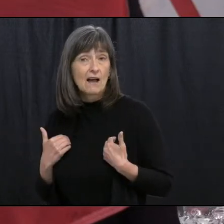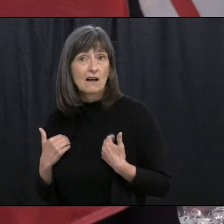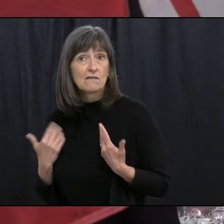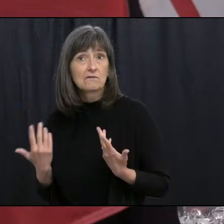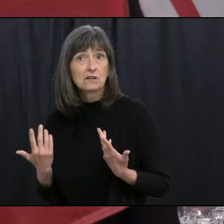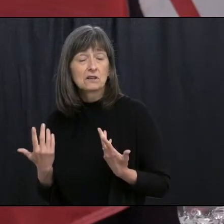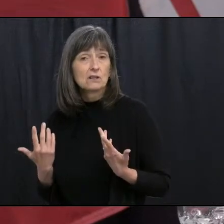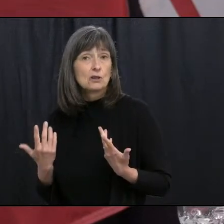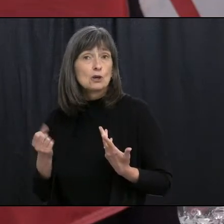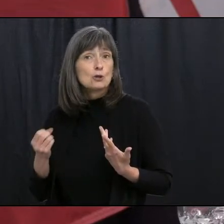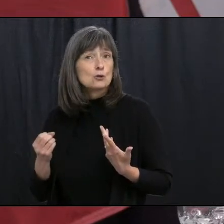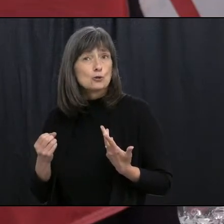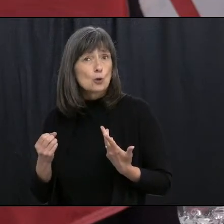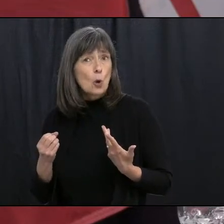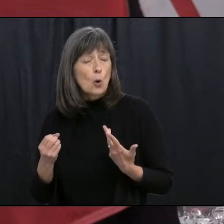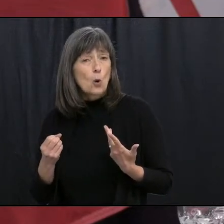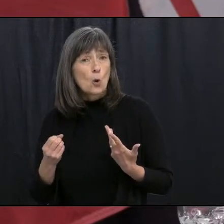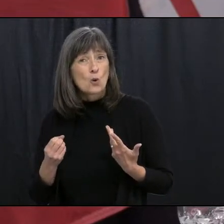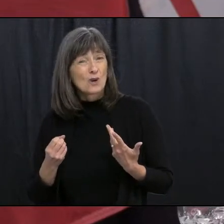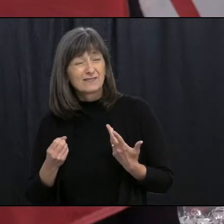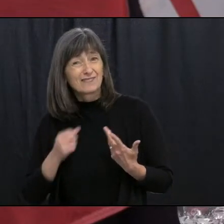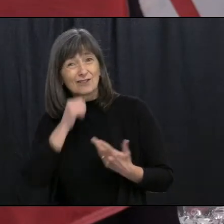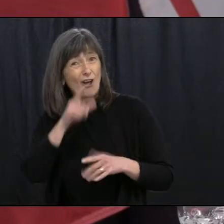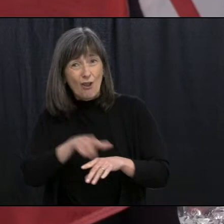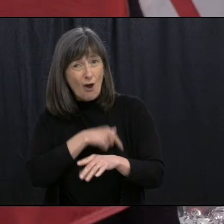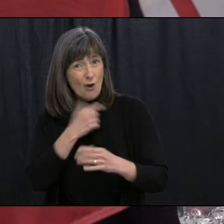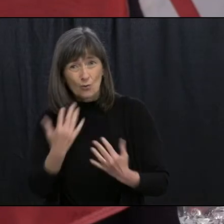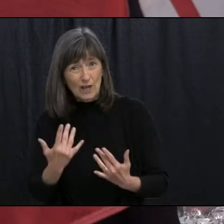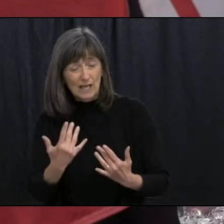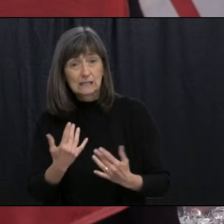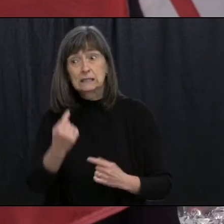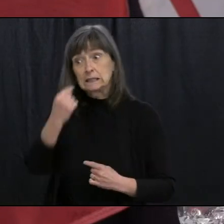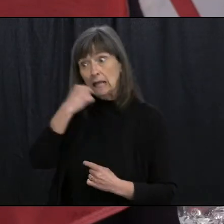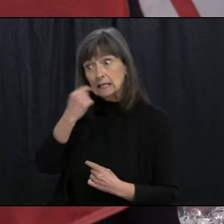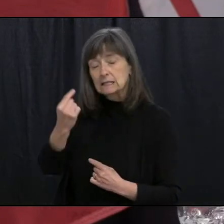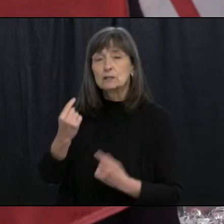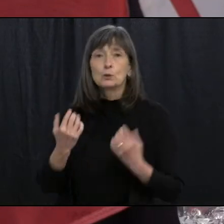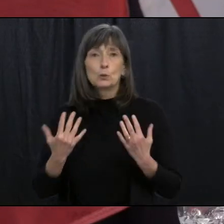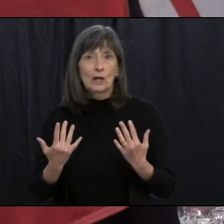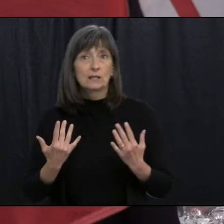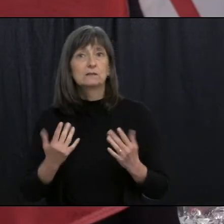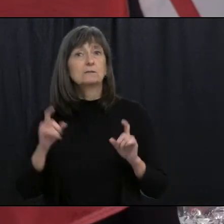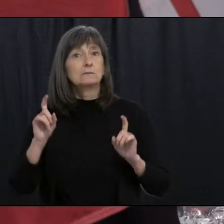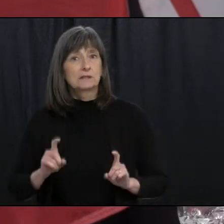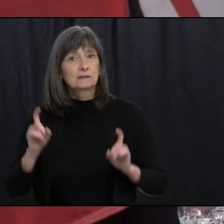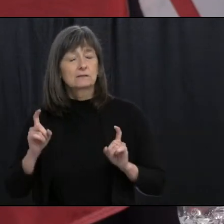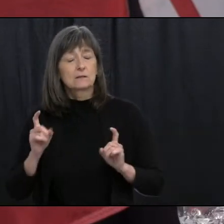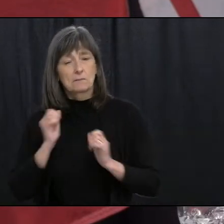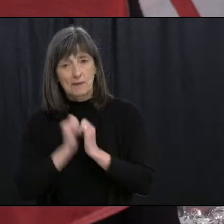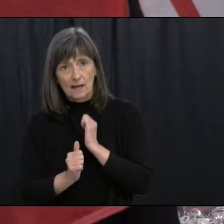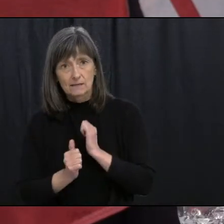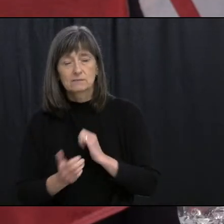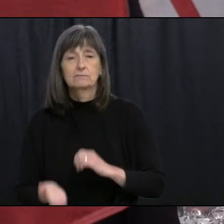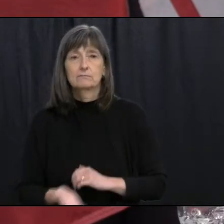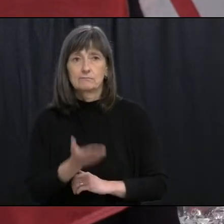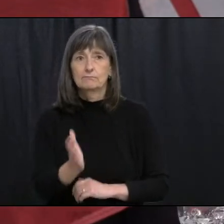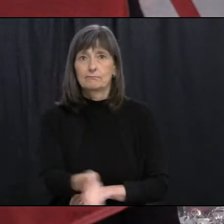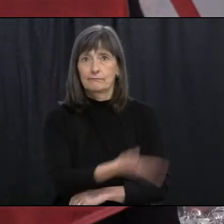swabs or the reagents for the machine. So our regular check-in with the provincial laboratory has not revealed any issues